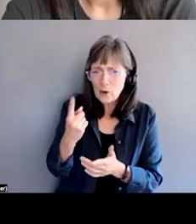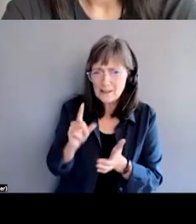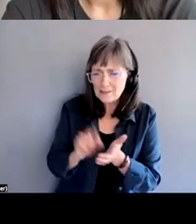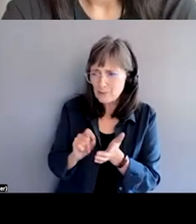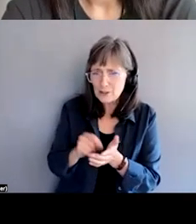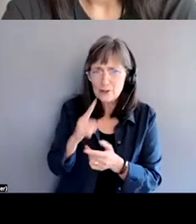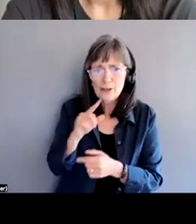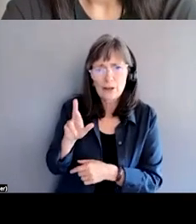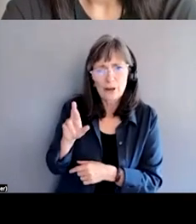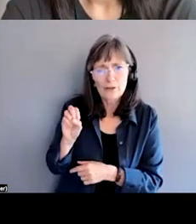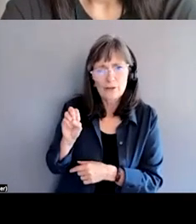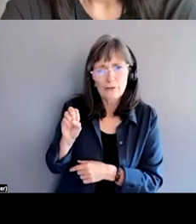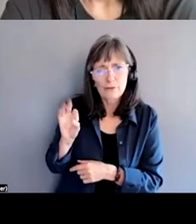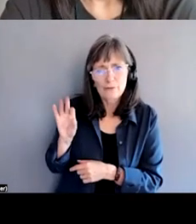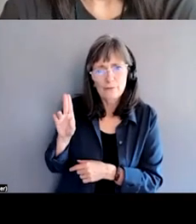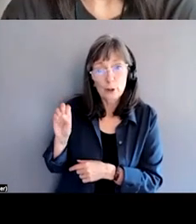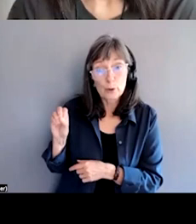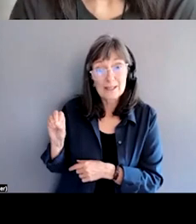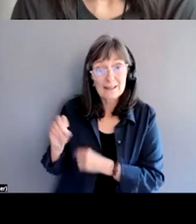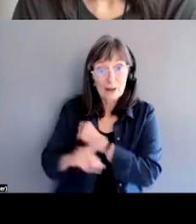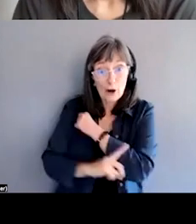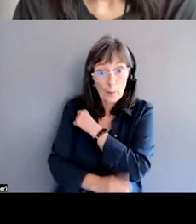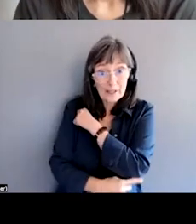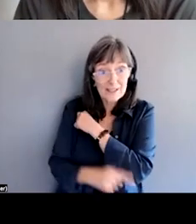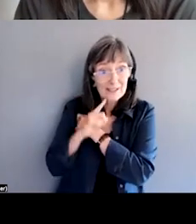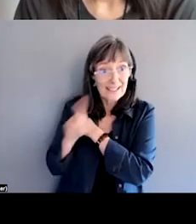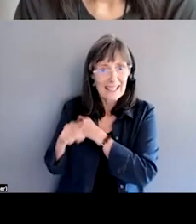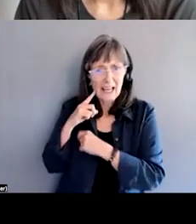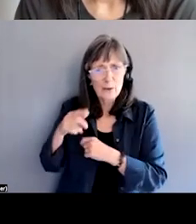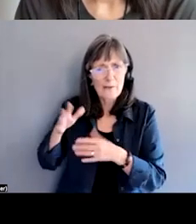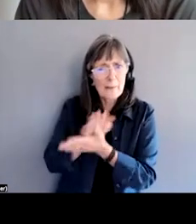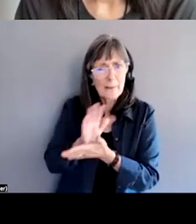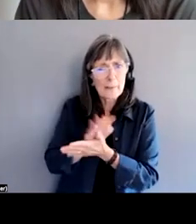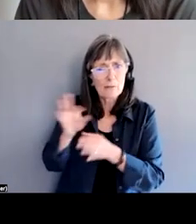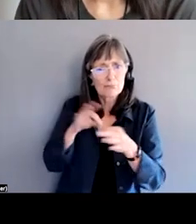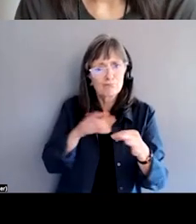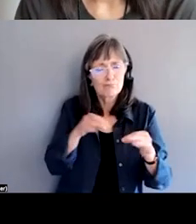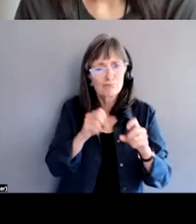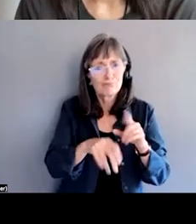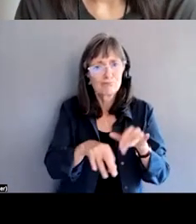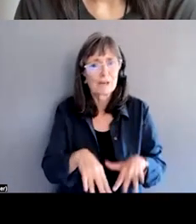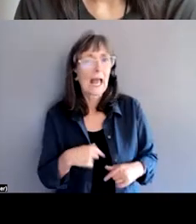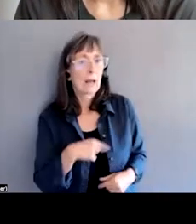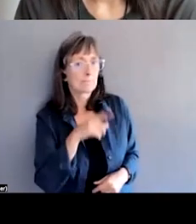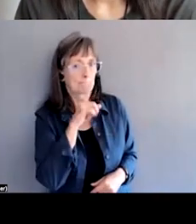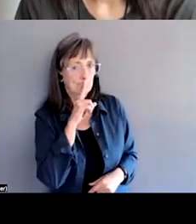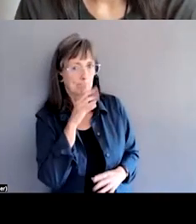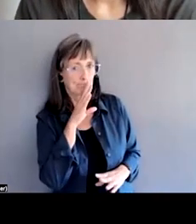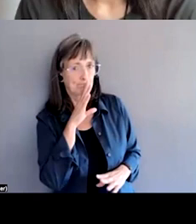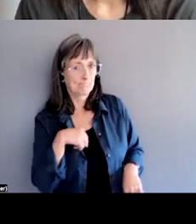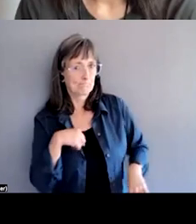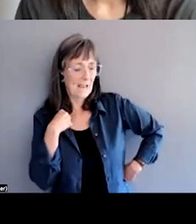Refuse, which is torn pieces of torn paper. And I'm sworn to secrecy over what book I actually